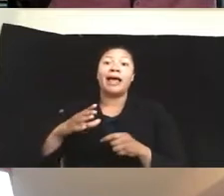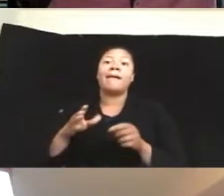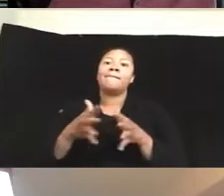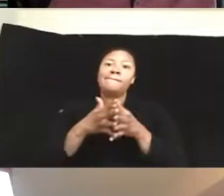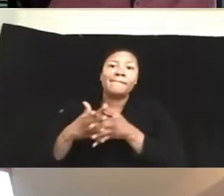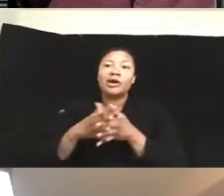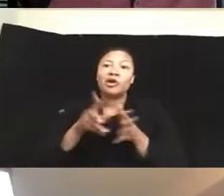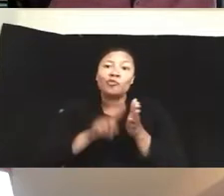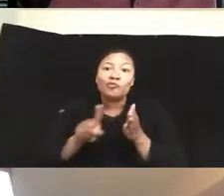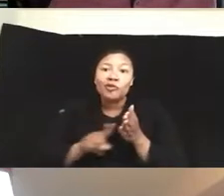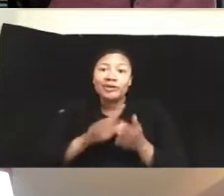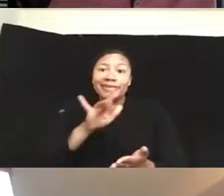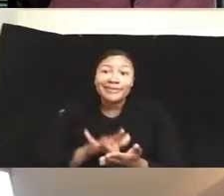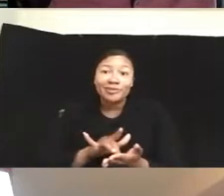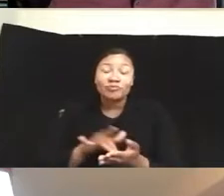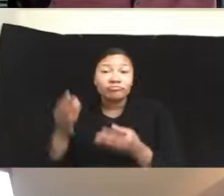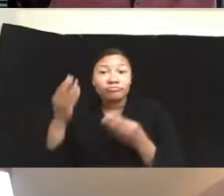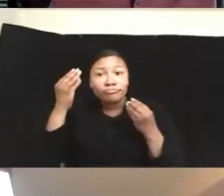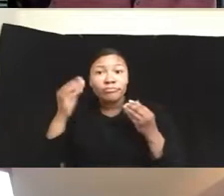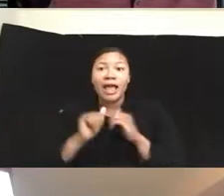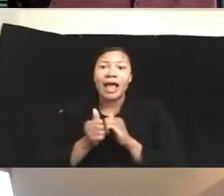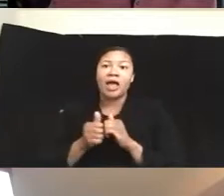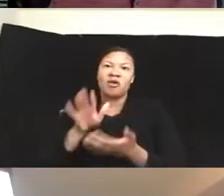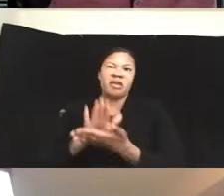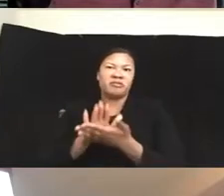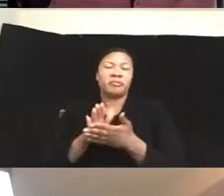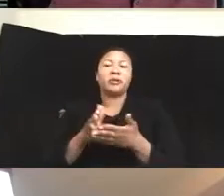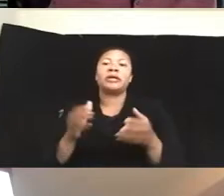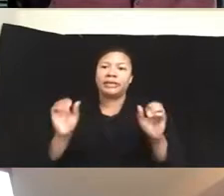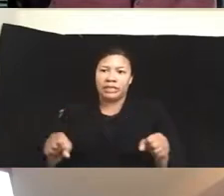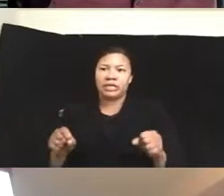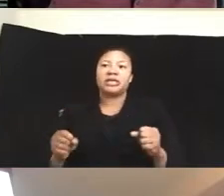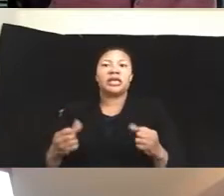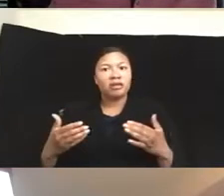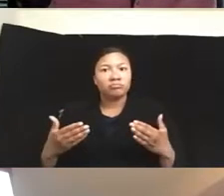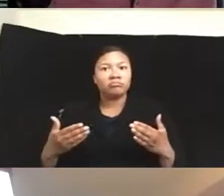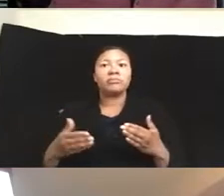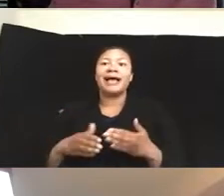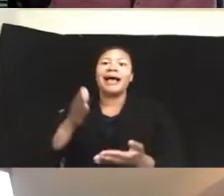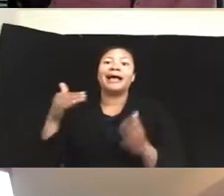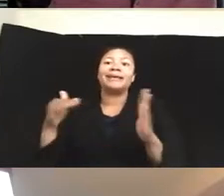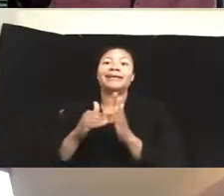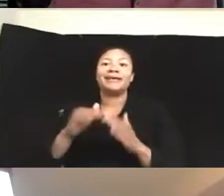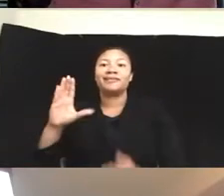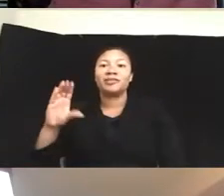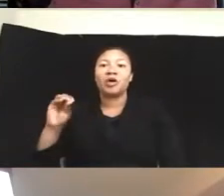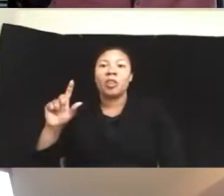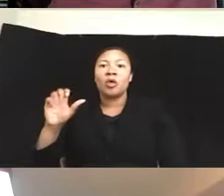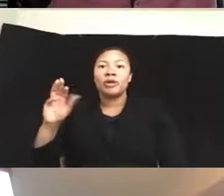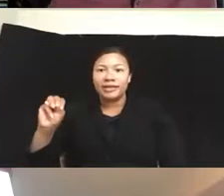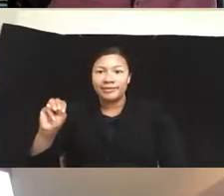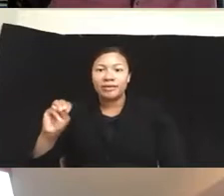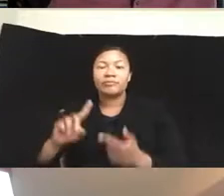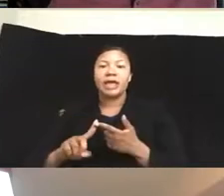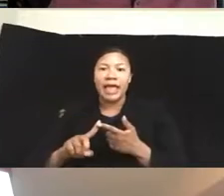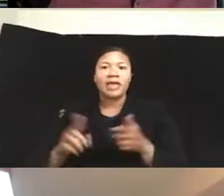how AU's academia at large can further anti-colonialist perspectives and counter the lack of Afro-Latin American and gender